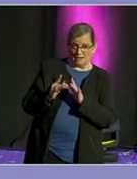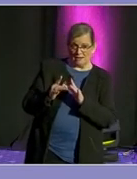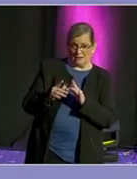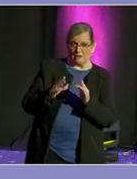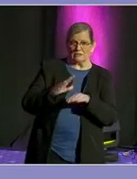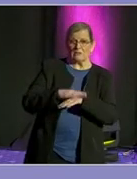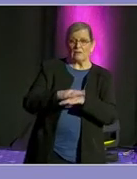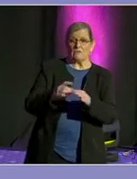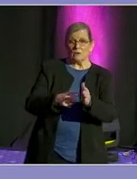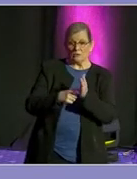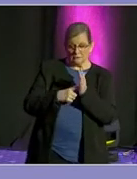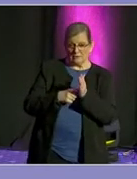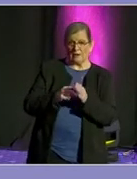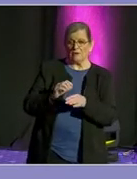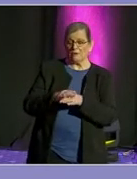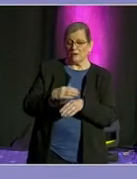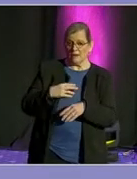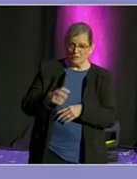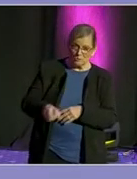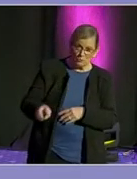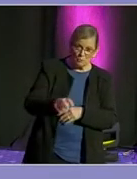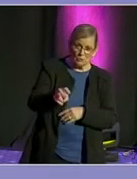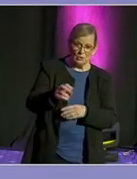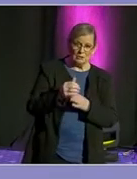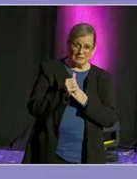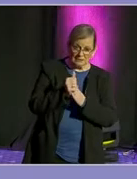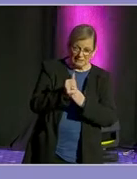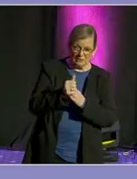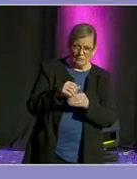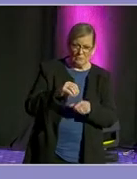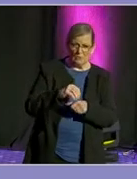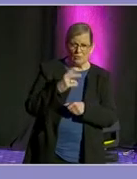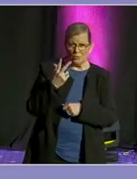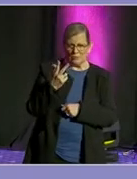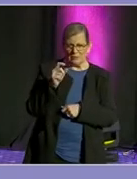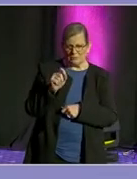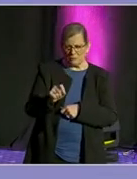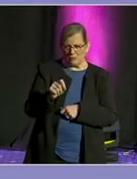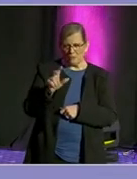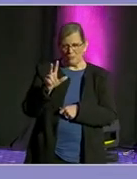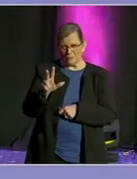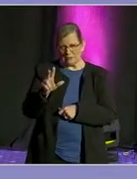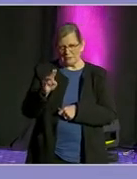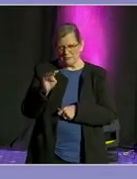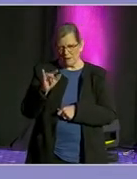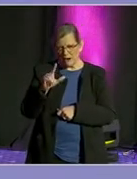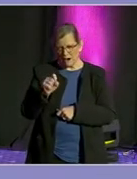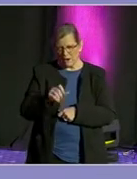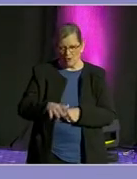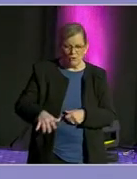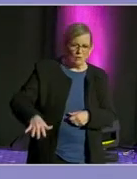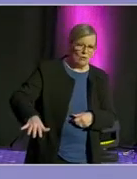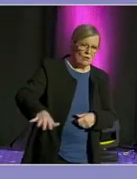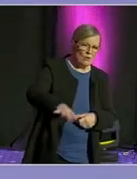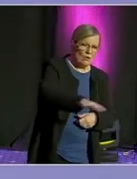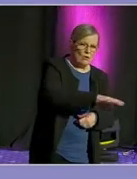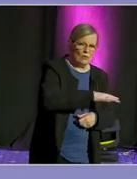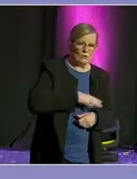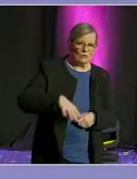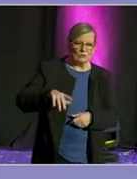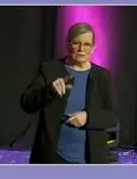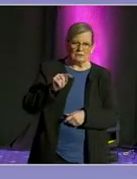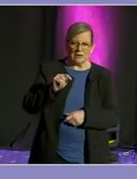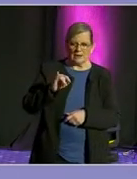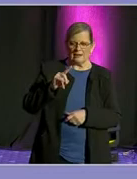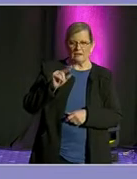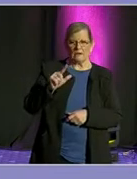tour that takes viewers the 3.3 miles around the entire tidal basin. It has videos featuring National Park